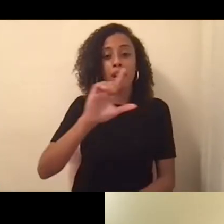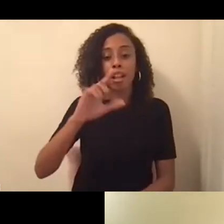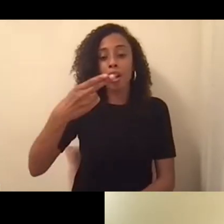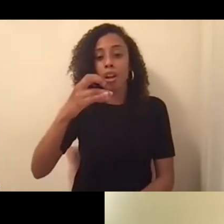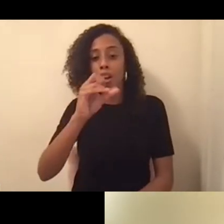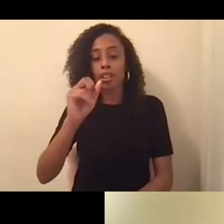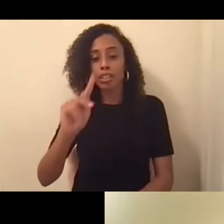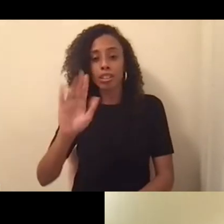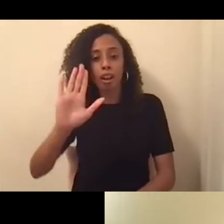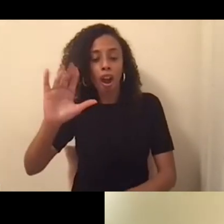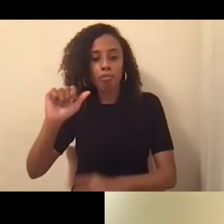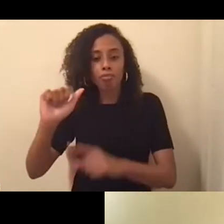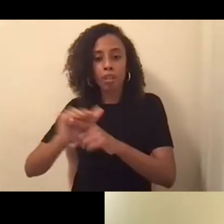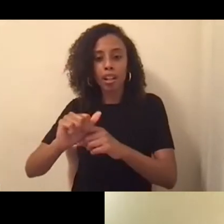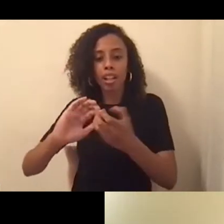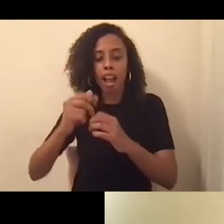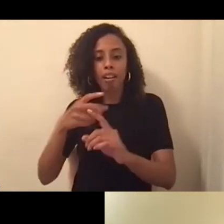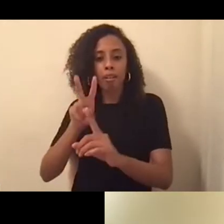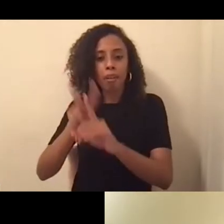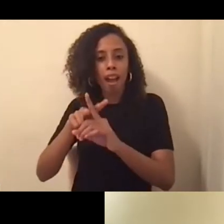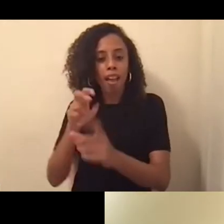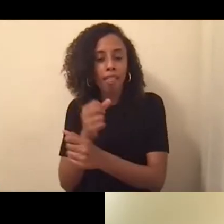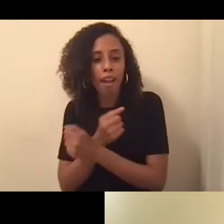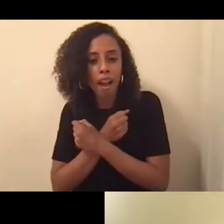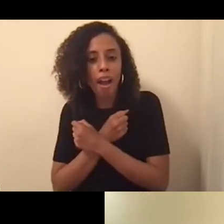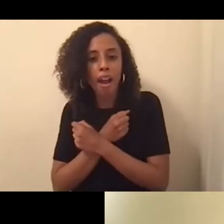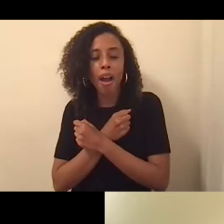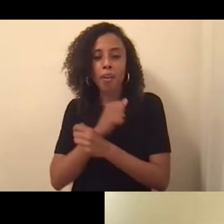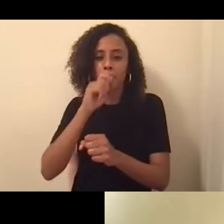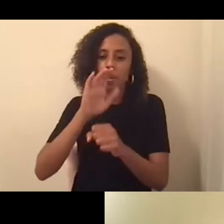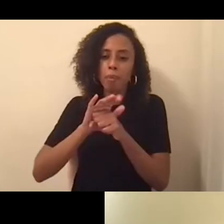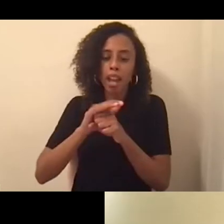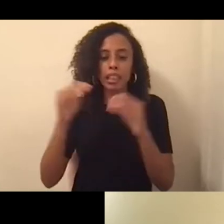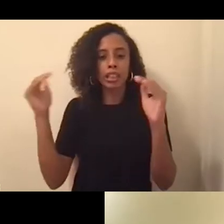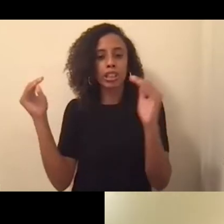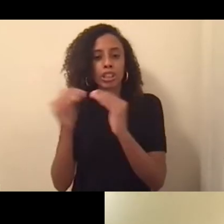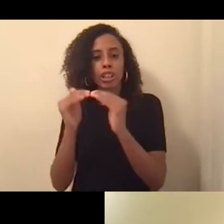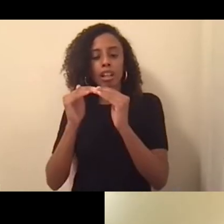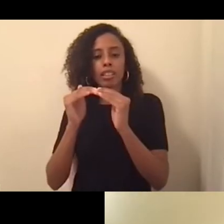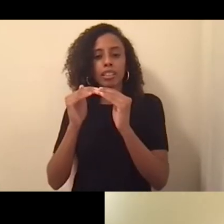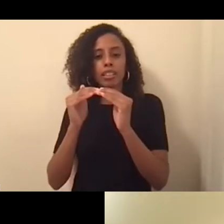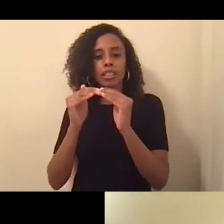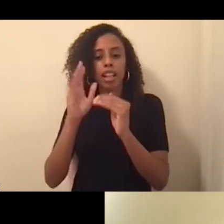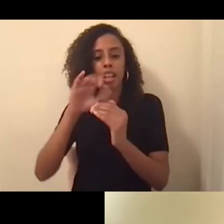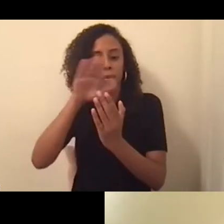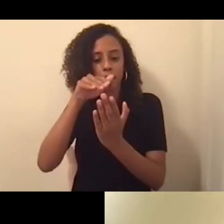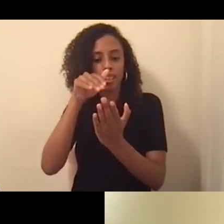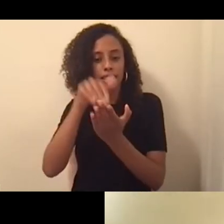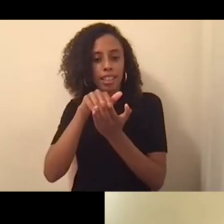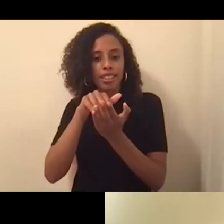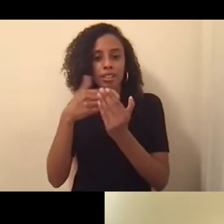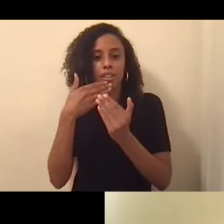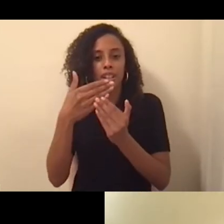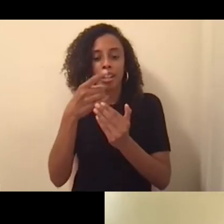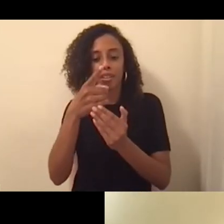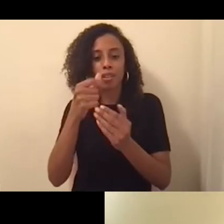love to commit to, justice and have that at the center. So thank y'all for making space